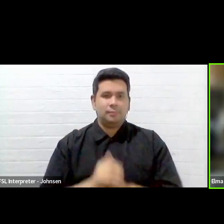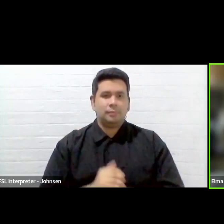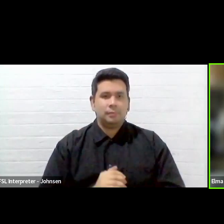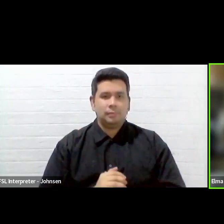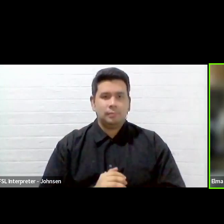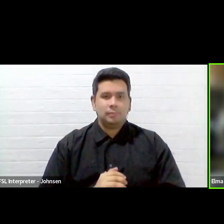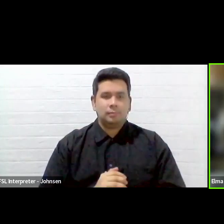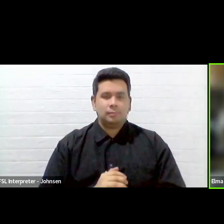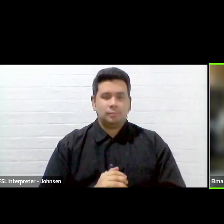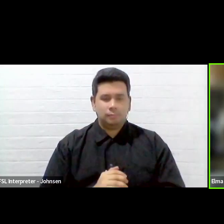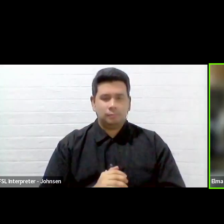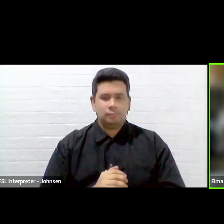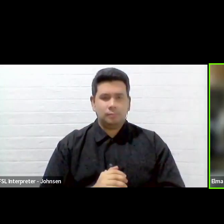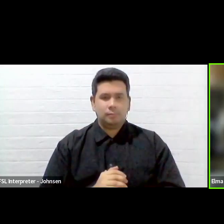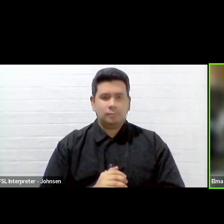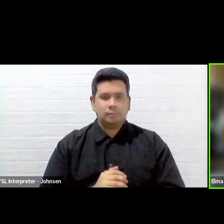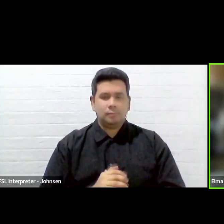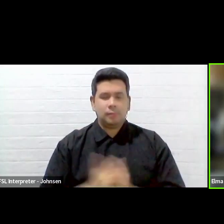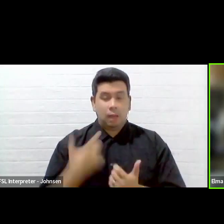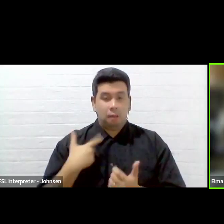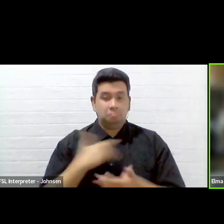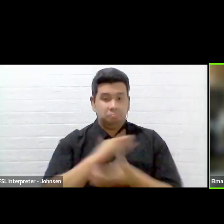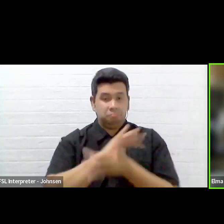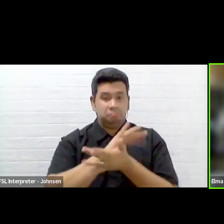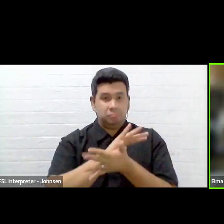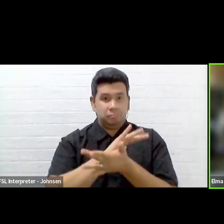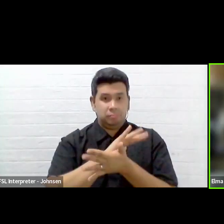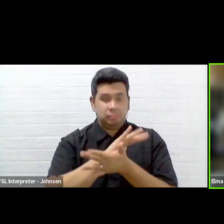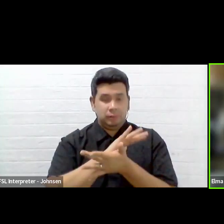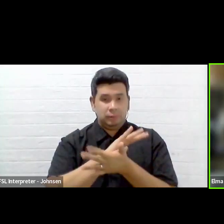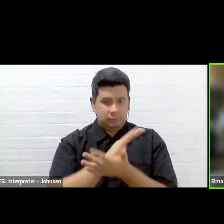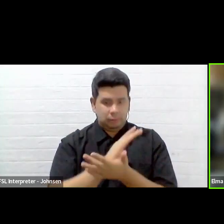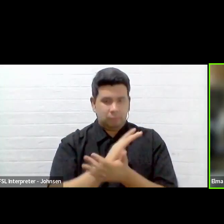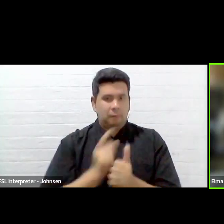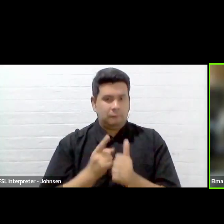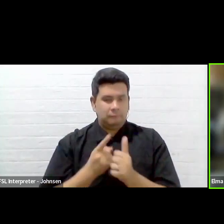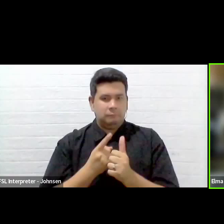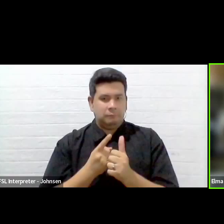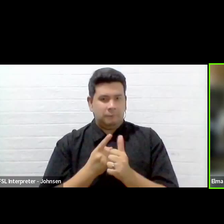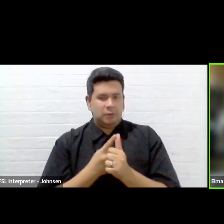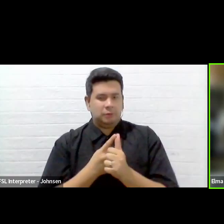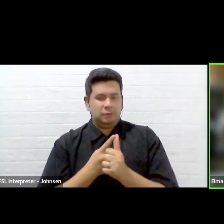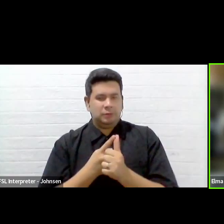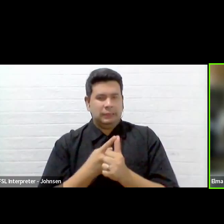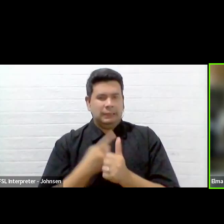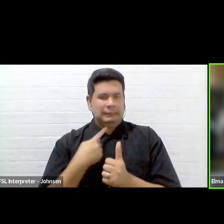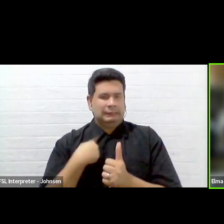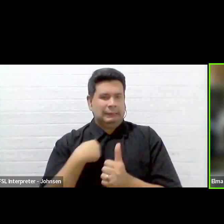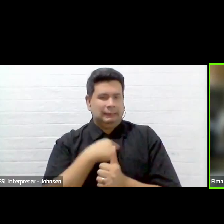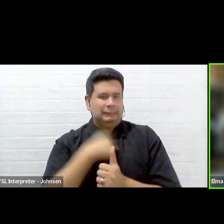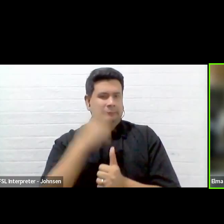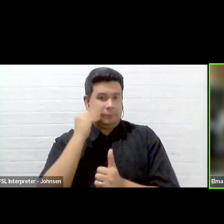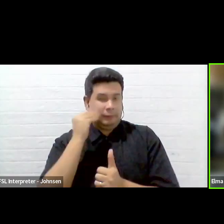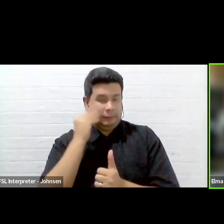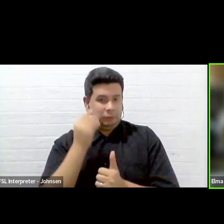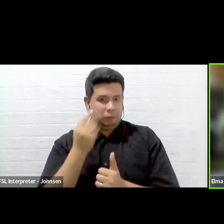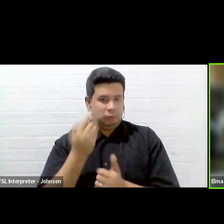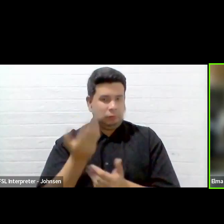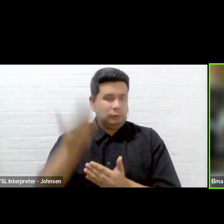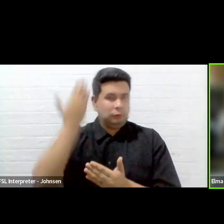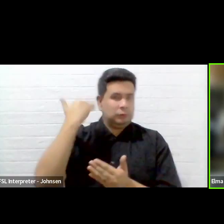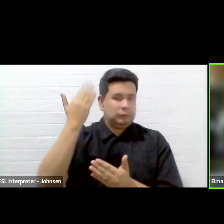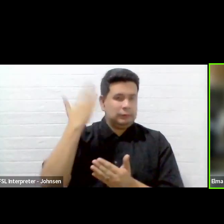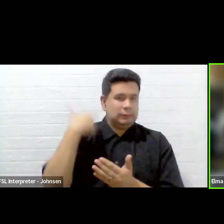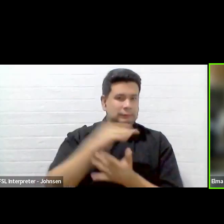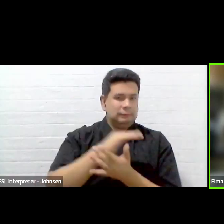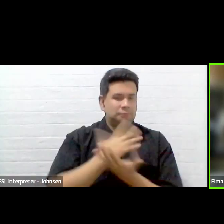world experienced, though none of us were present during the first two. We are happy that our scholars who research on this topic.